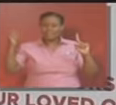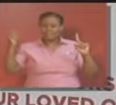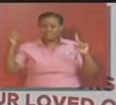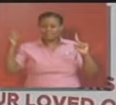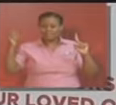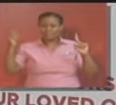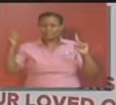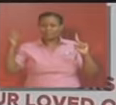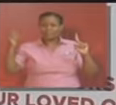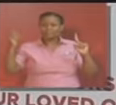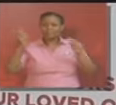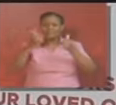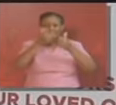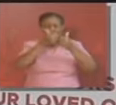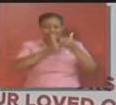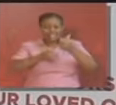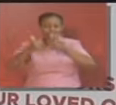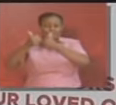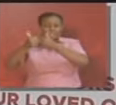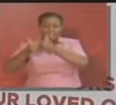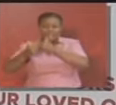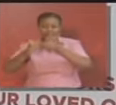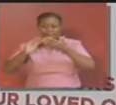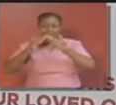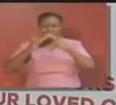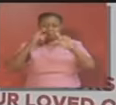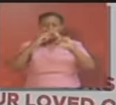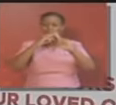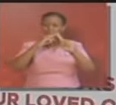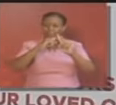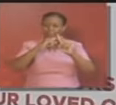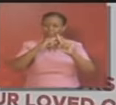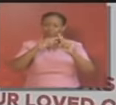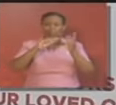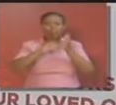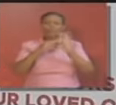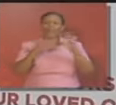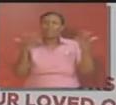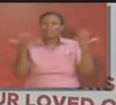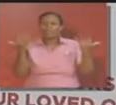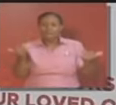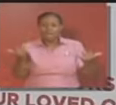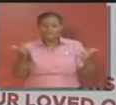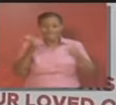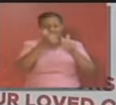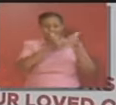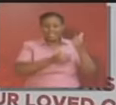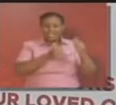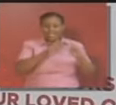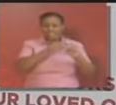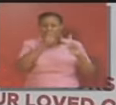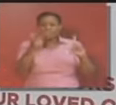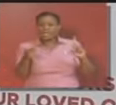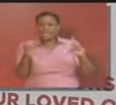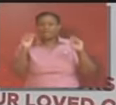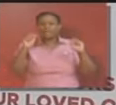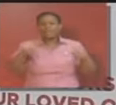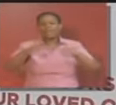Each contact then becomes a COVID case and, of course, can generate a whole new branch where we have to contact, swab, and quarantine.